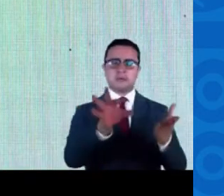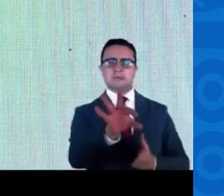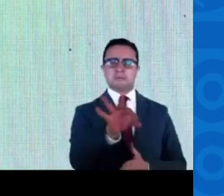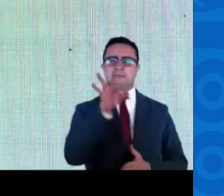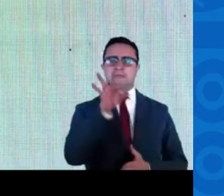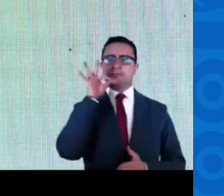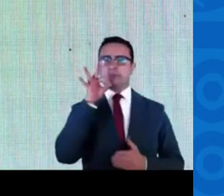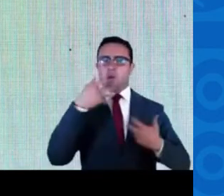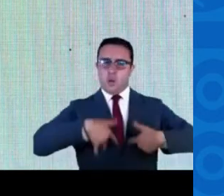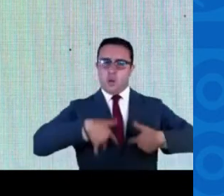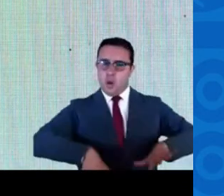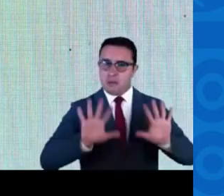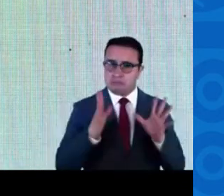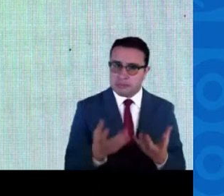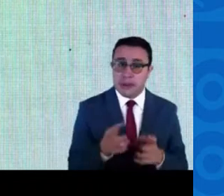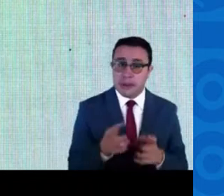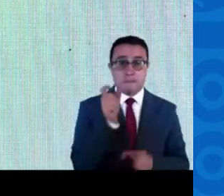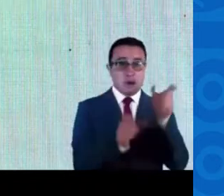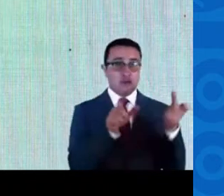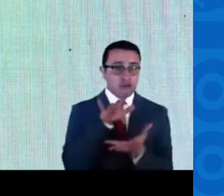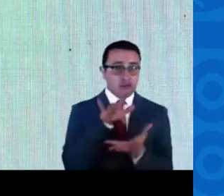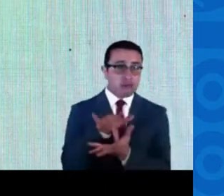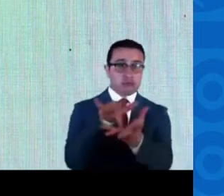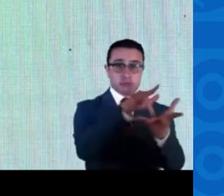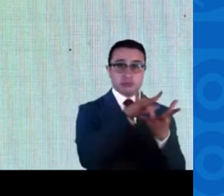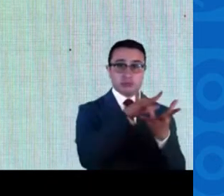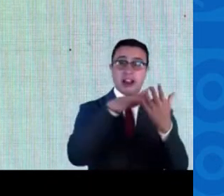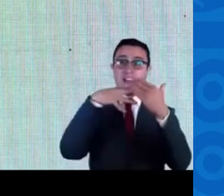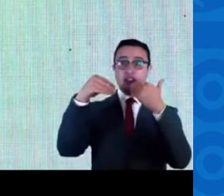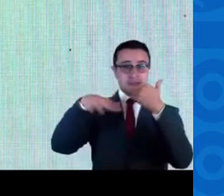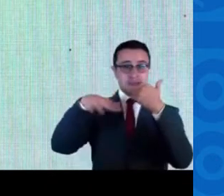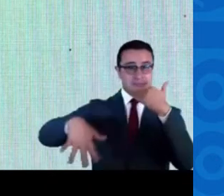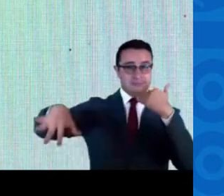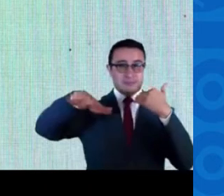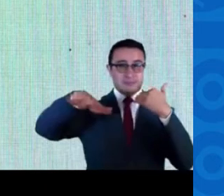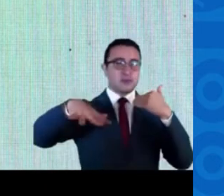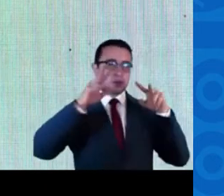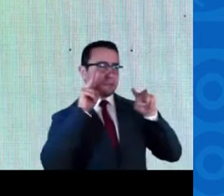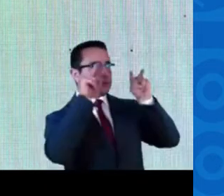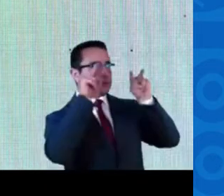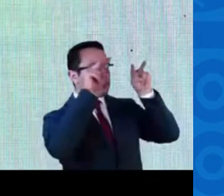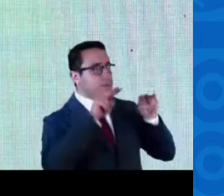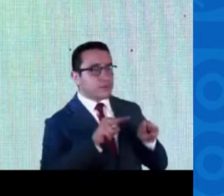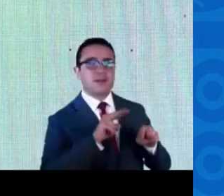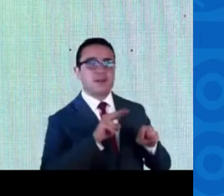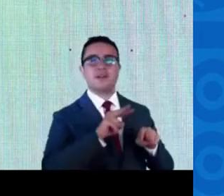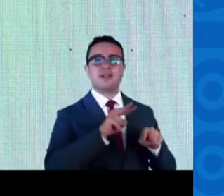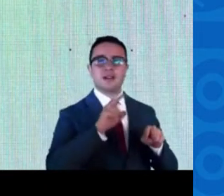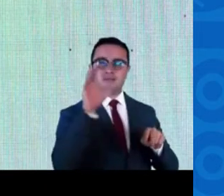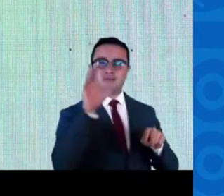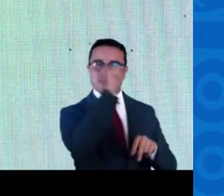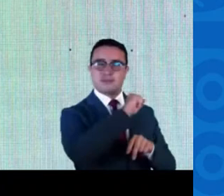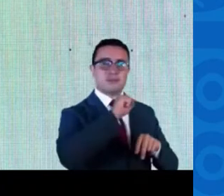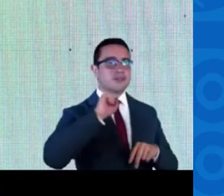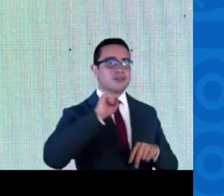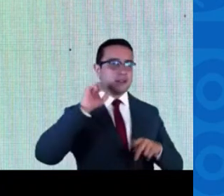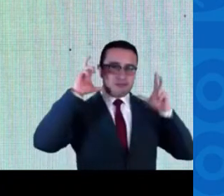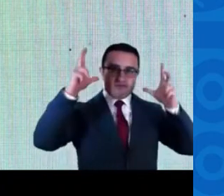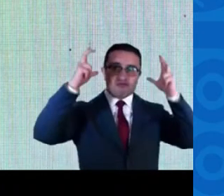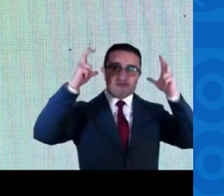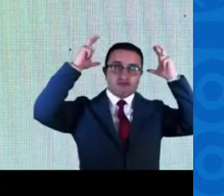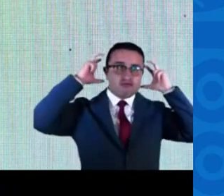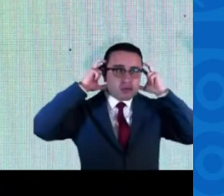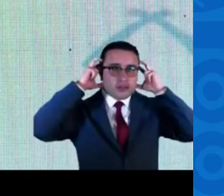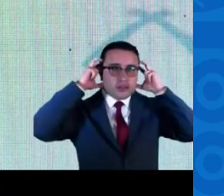audio channels. You may choose any of the channels, those who are here present. I think that